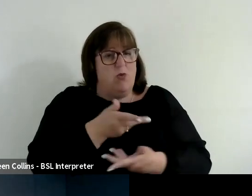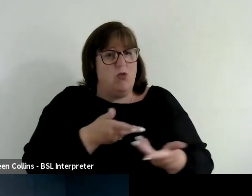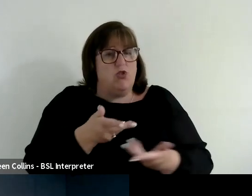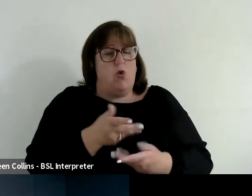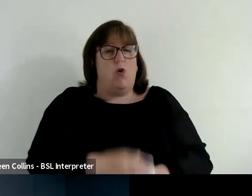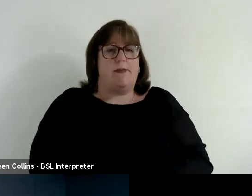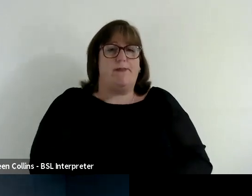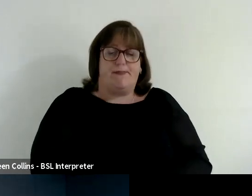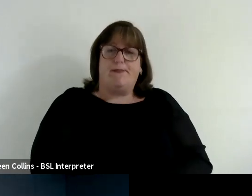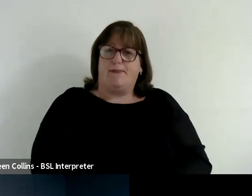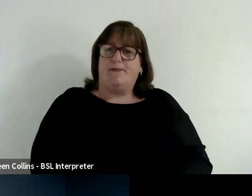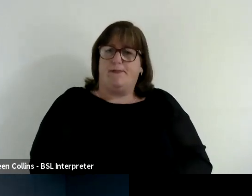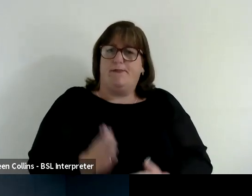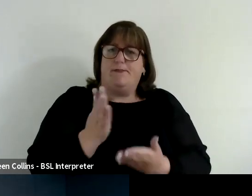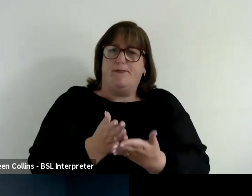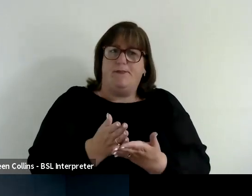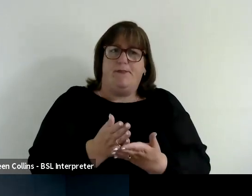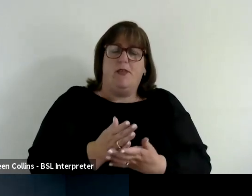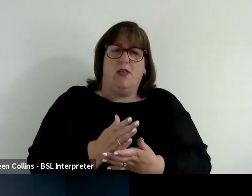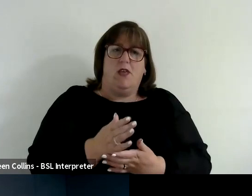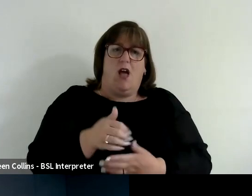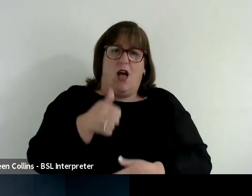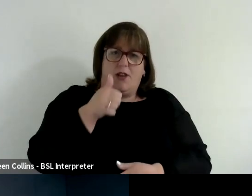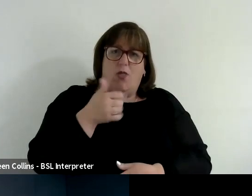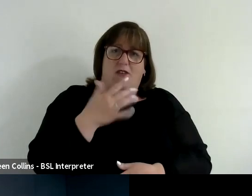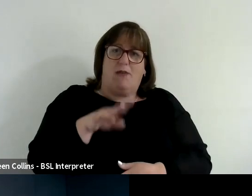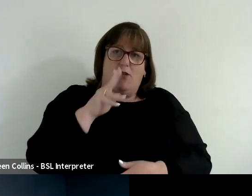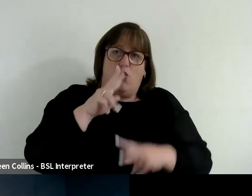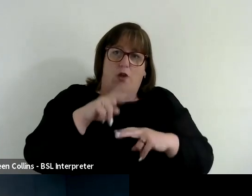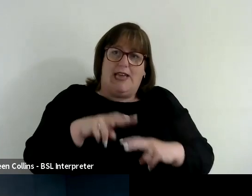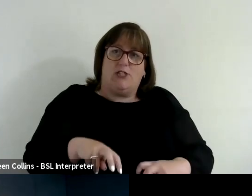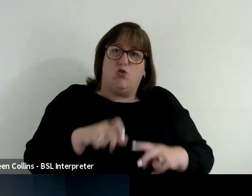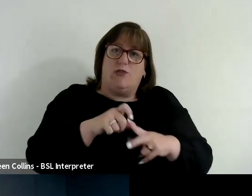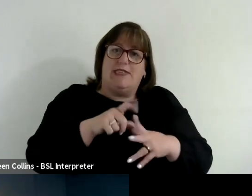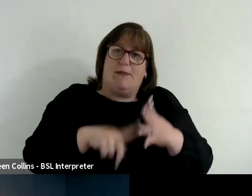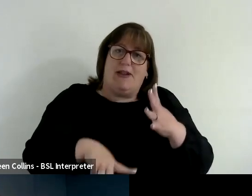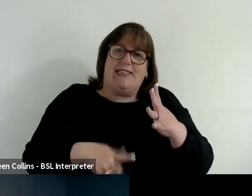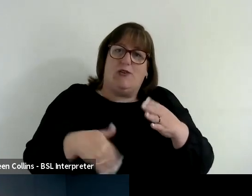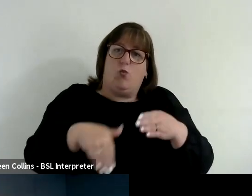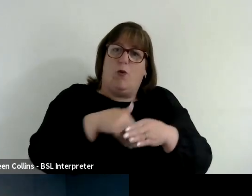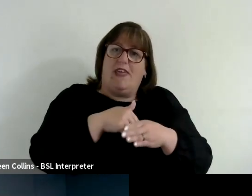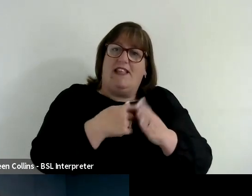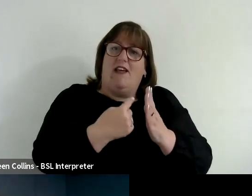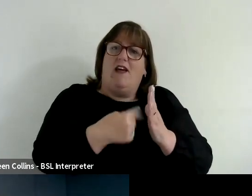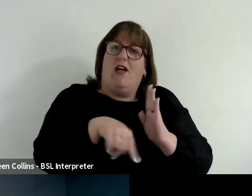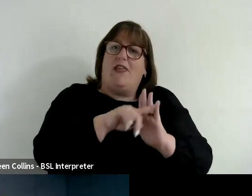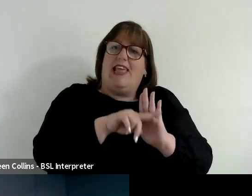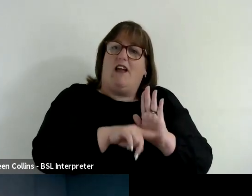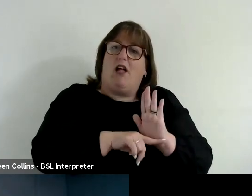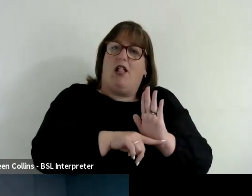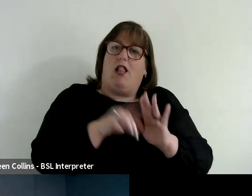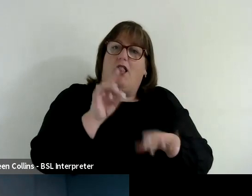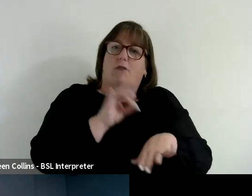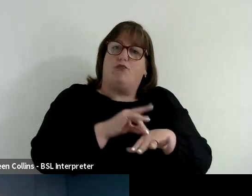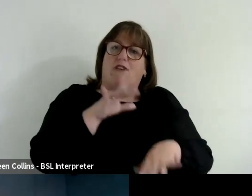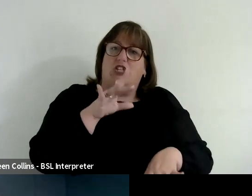Law Society about, disability within the legal profession. So yeah, that would be great. I'll send you an email introduction. Thank you